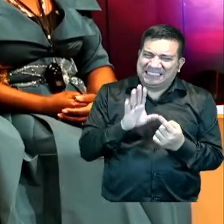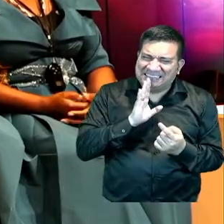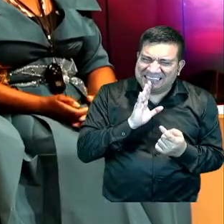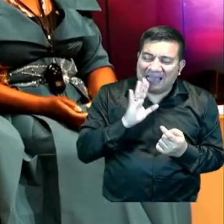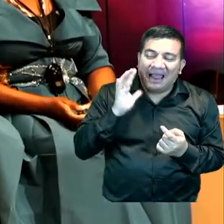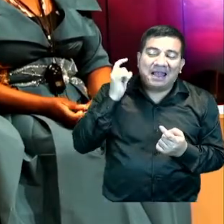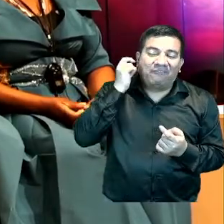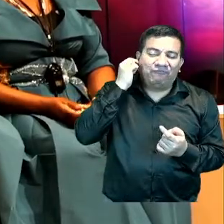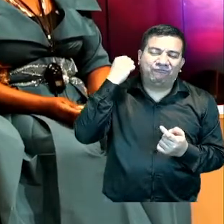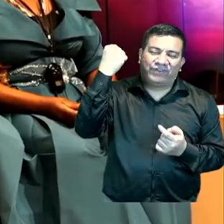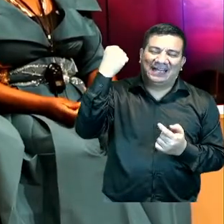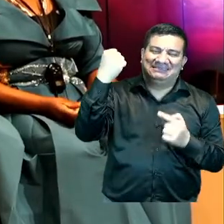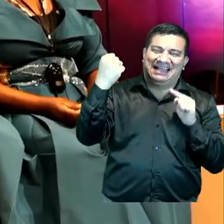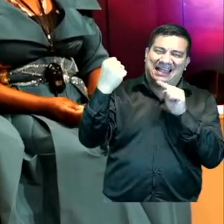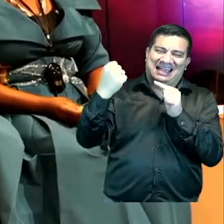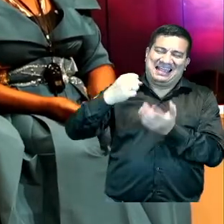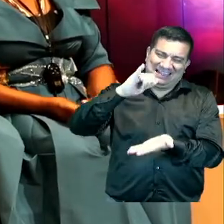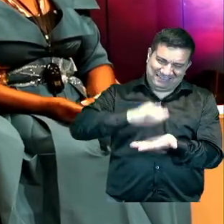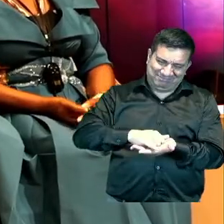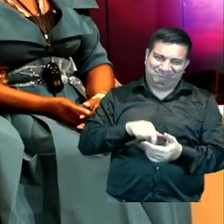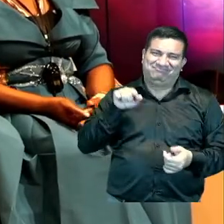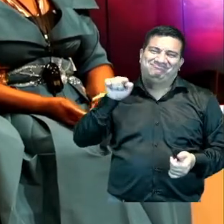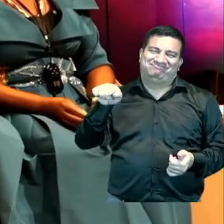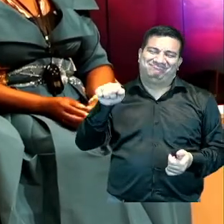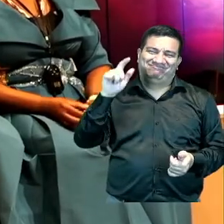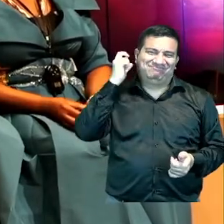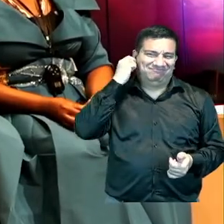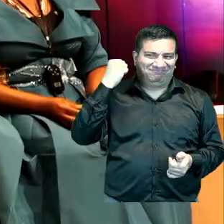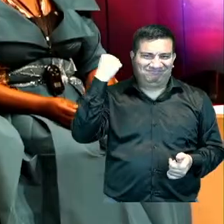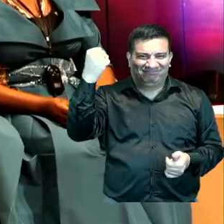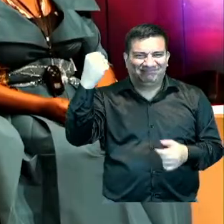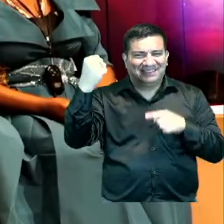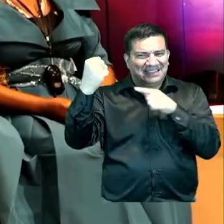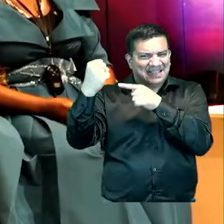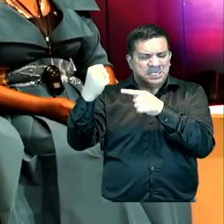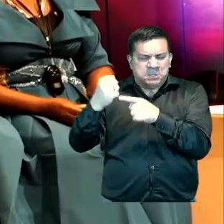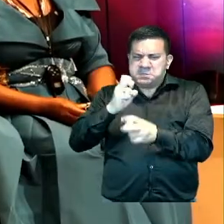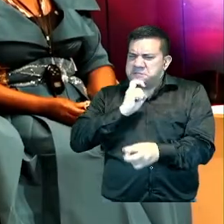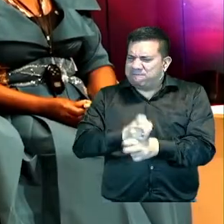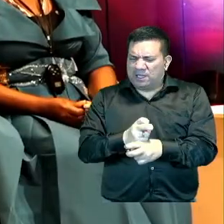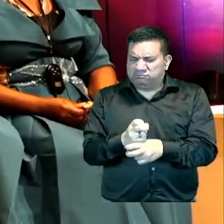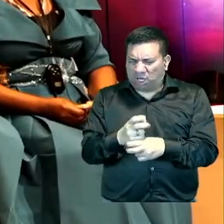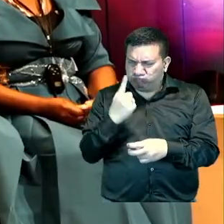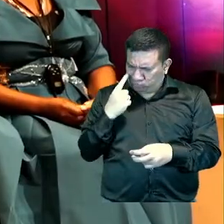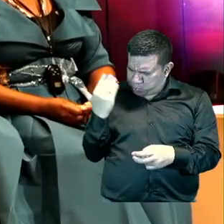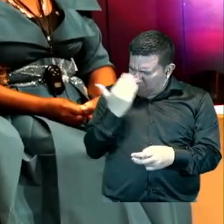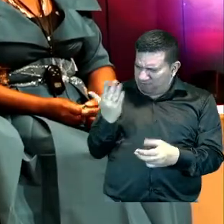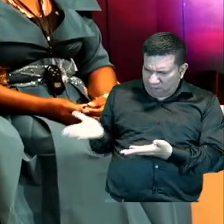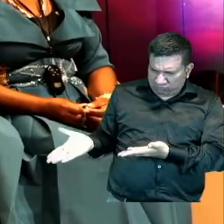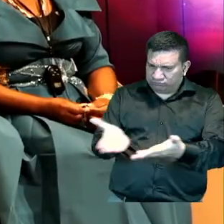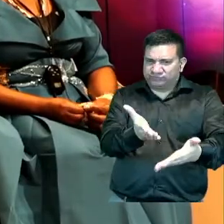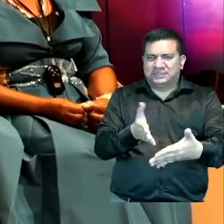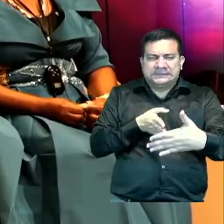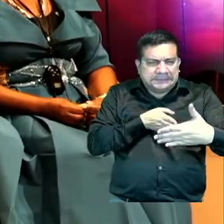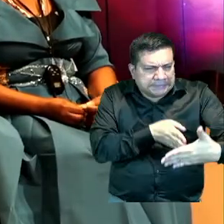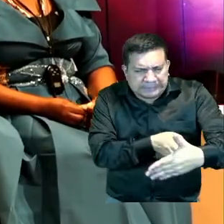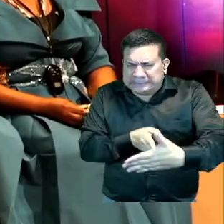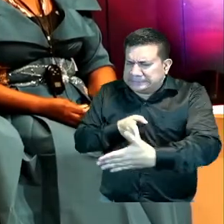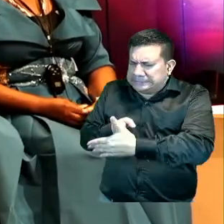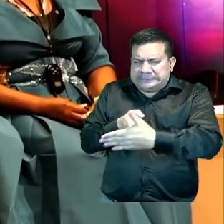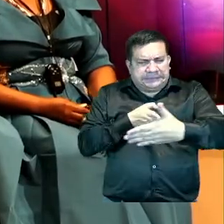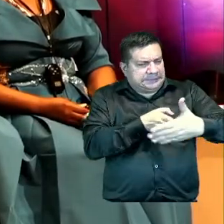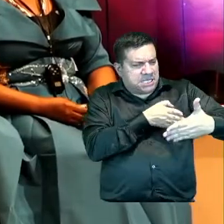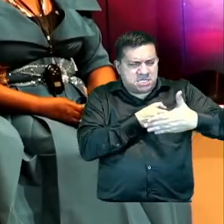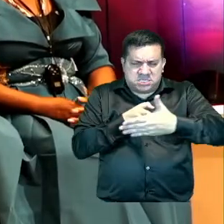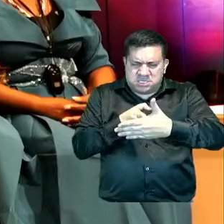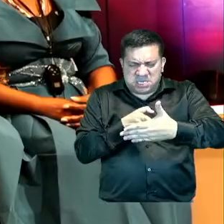Francia Marquez, because she was taken to face these obstacles. She was pushed towards the obstacles.